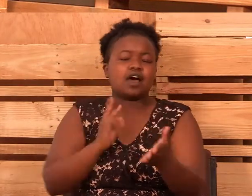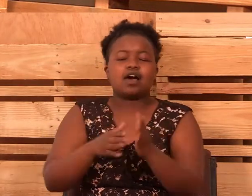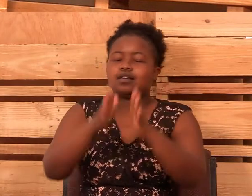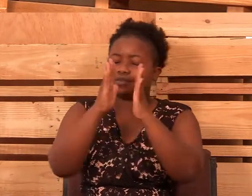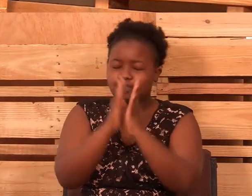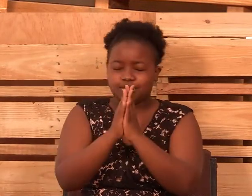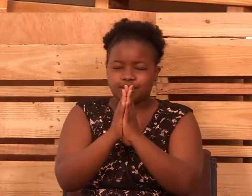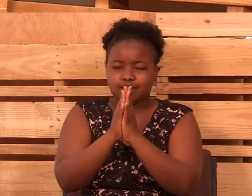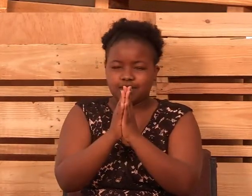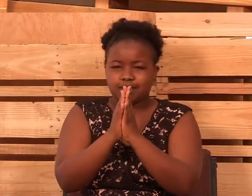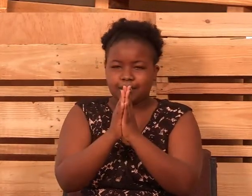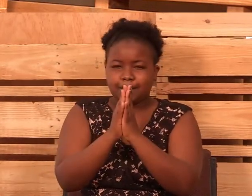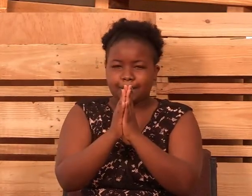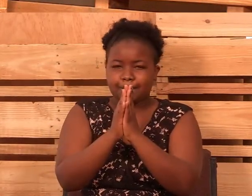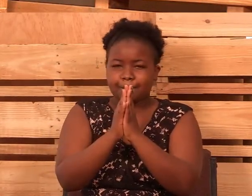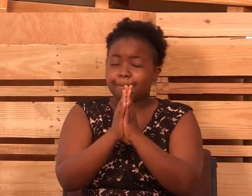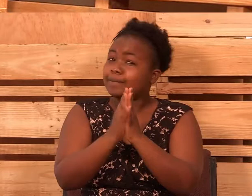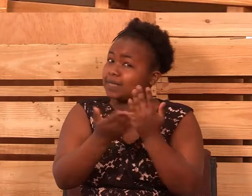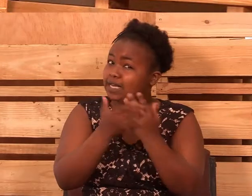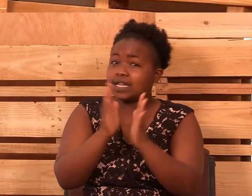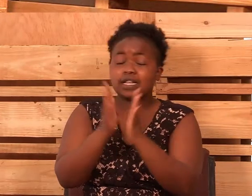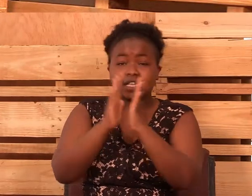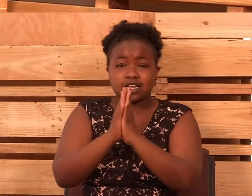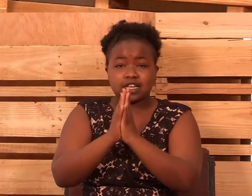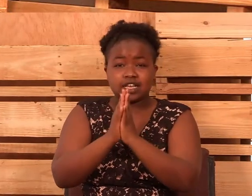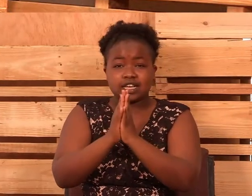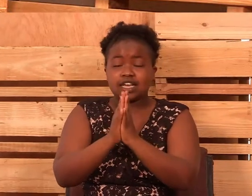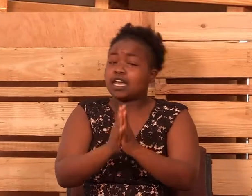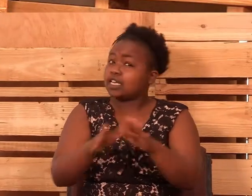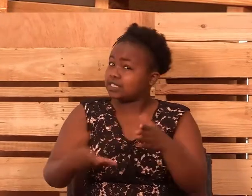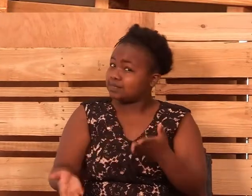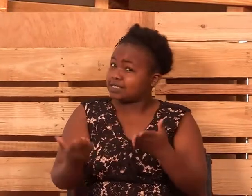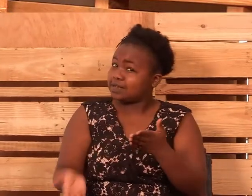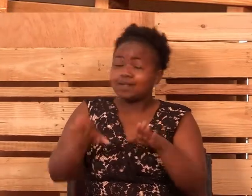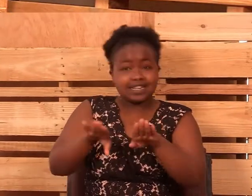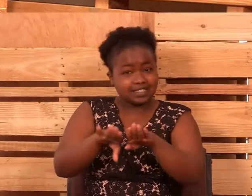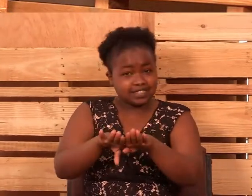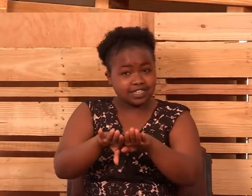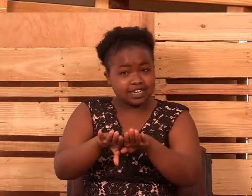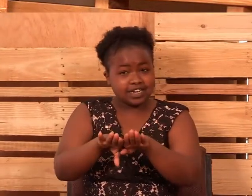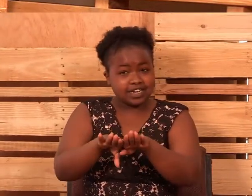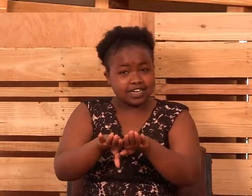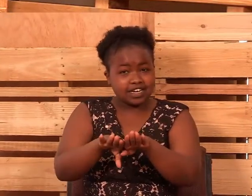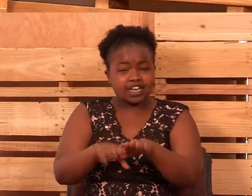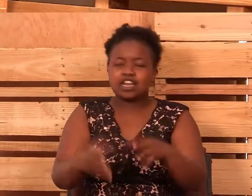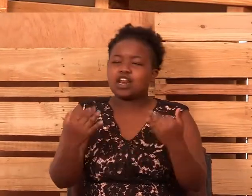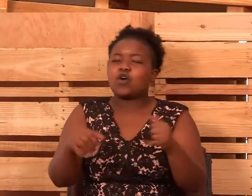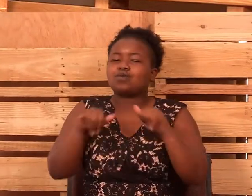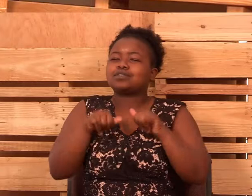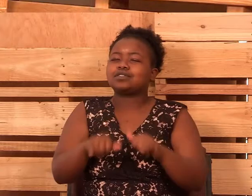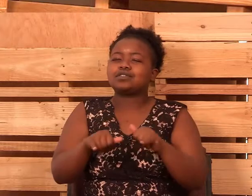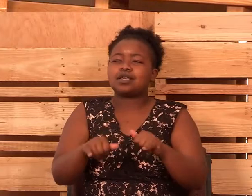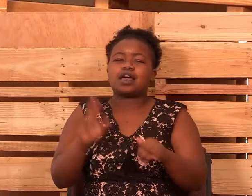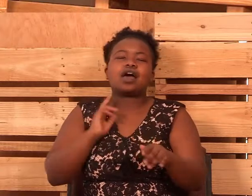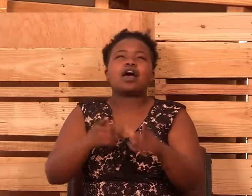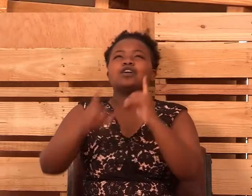pray? So put your hands together, put your legs together, be still, no moving.